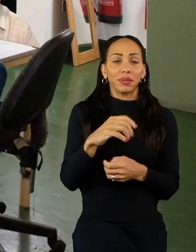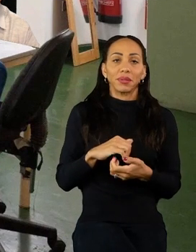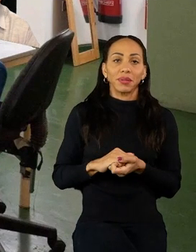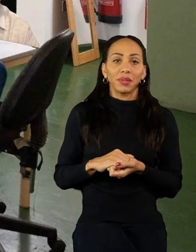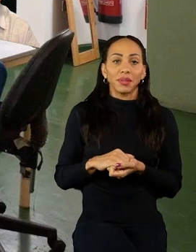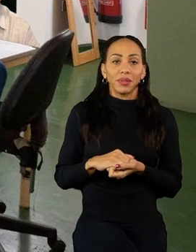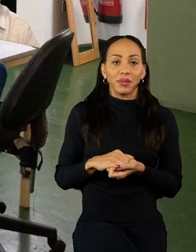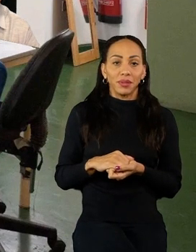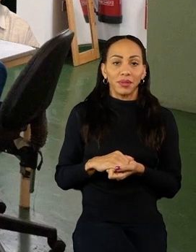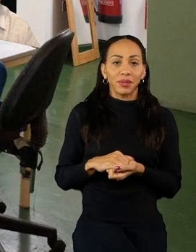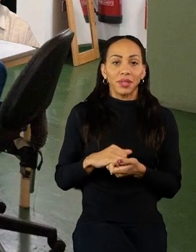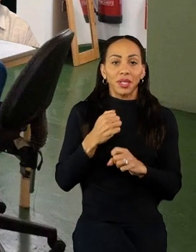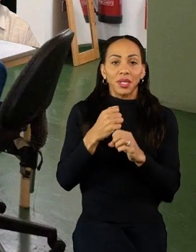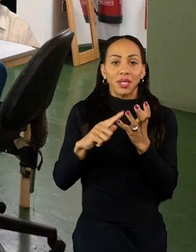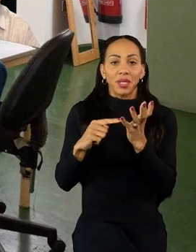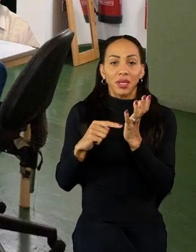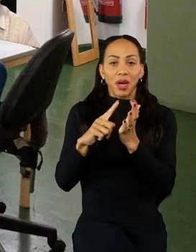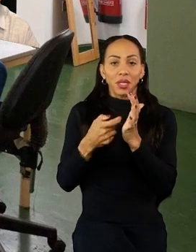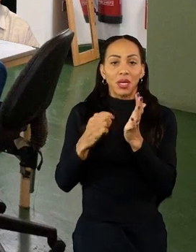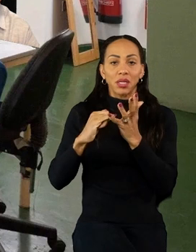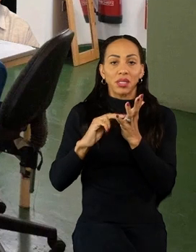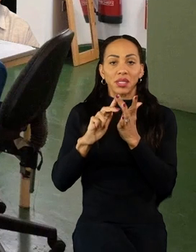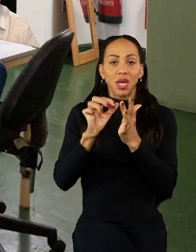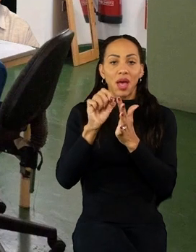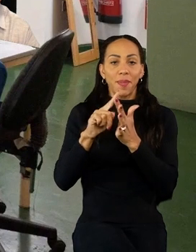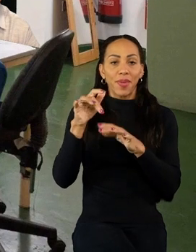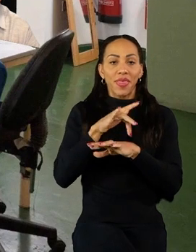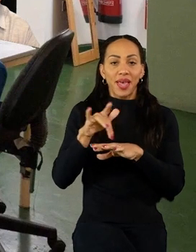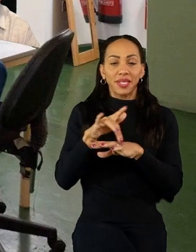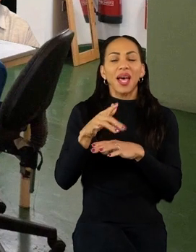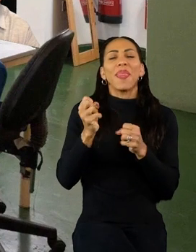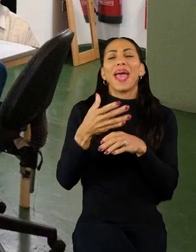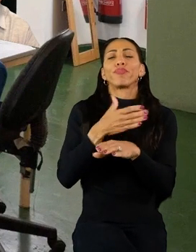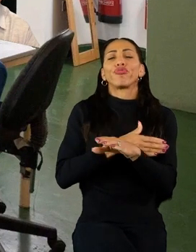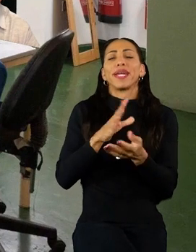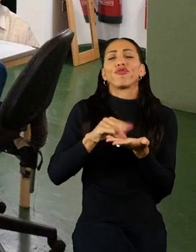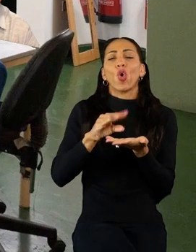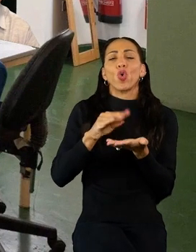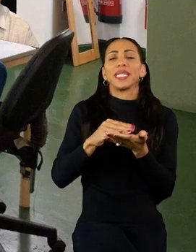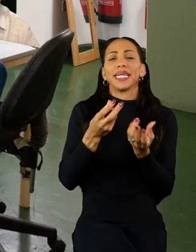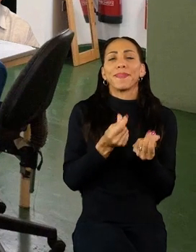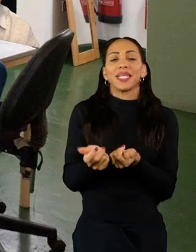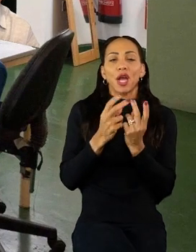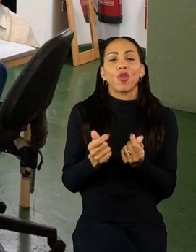for a Gutter Snipe Theatre, they worked with pre-recorded material, so they had this kind of boy band thing on.